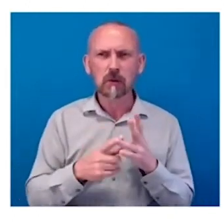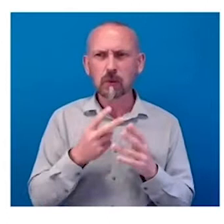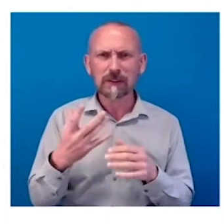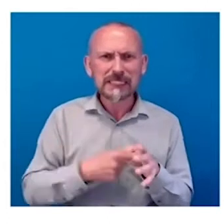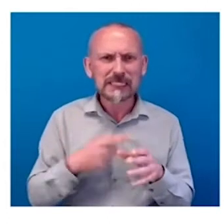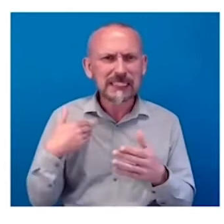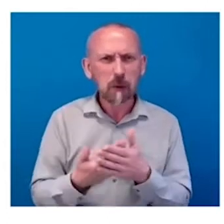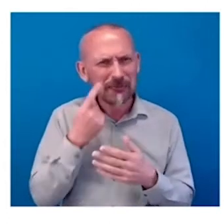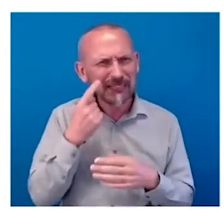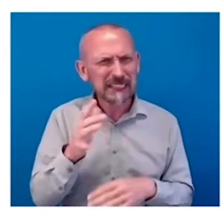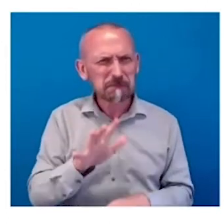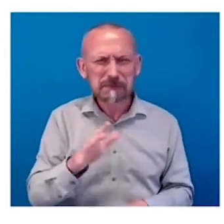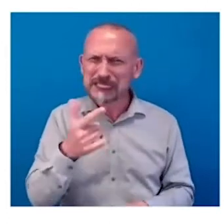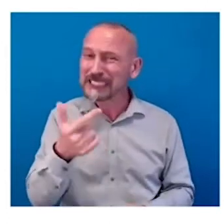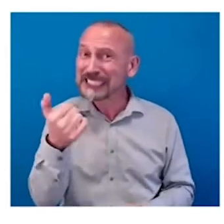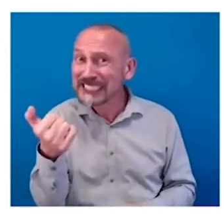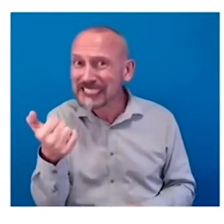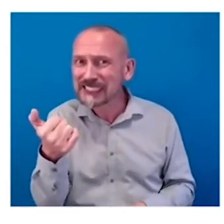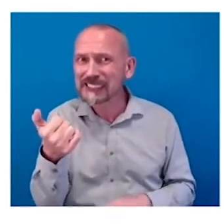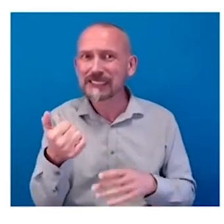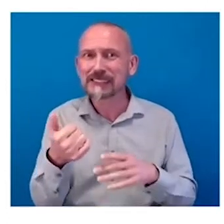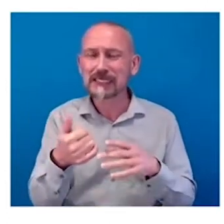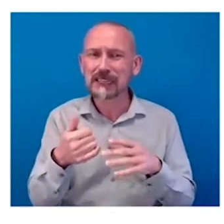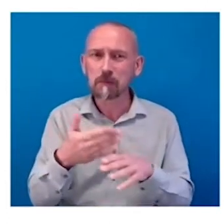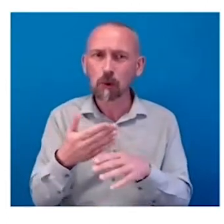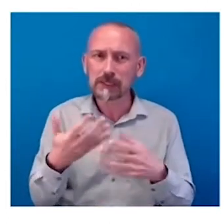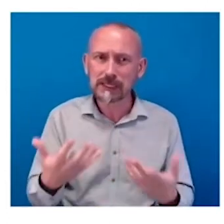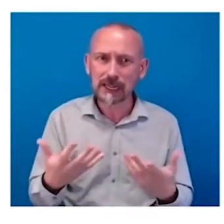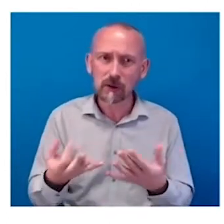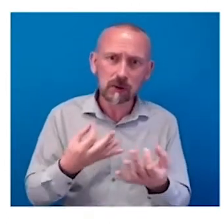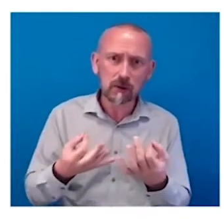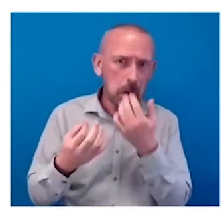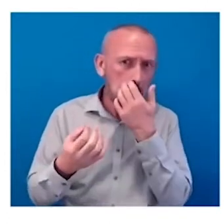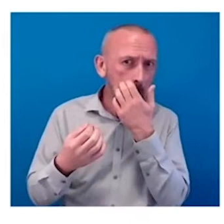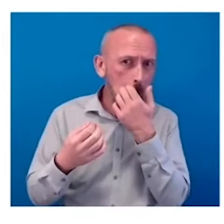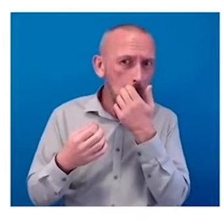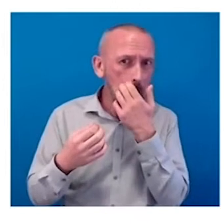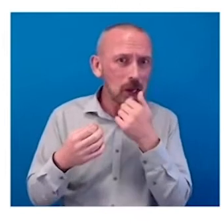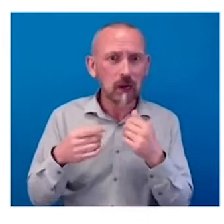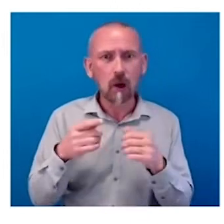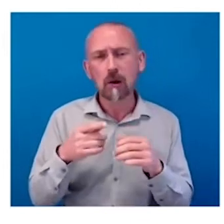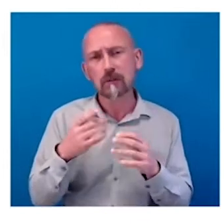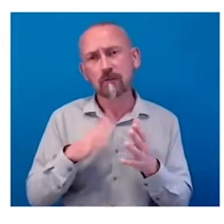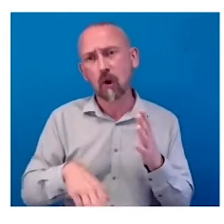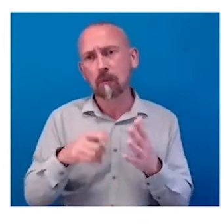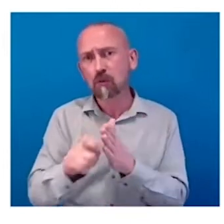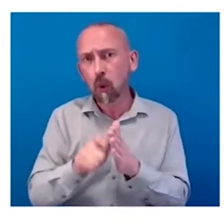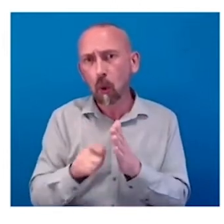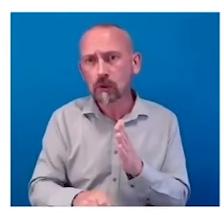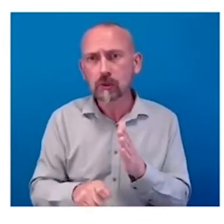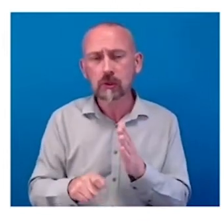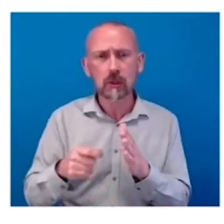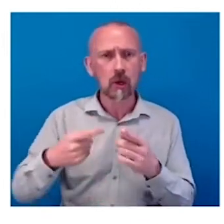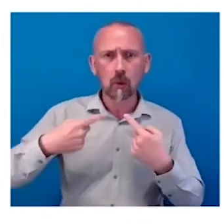76 inquiries, so commissions, reports that we've done. And then off the back of those reports, we try and